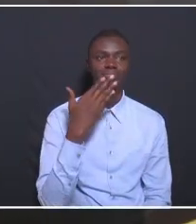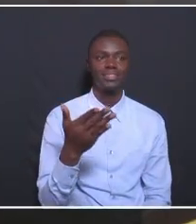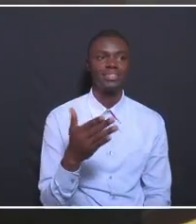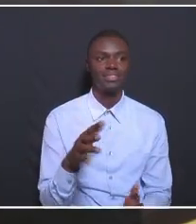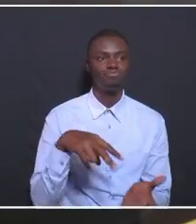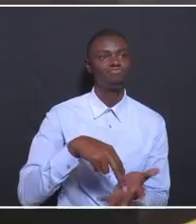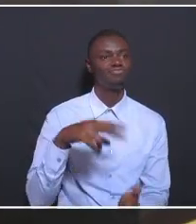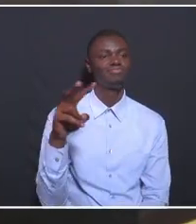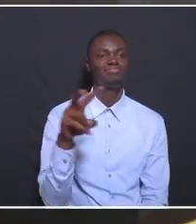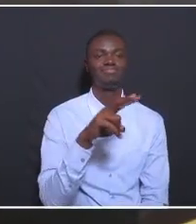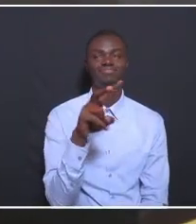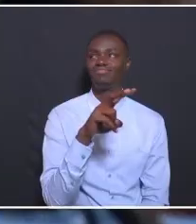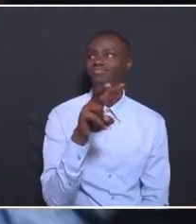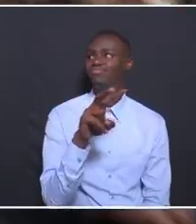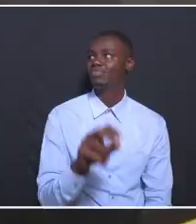up, we see you,